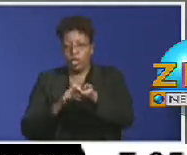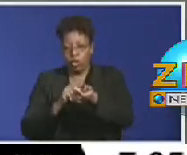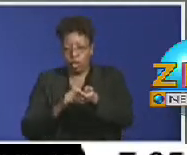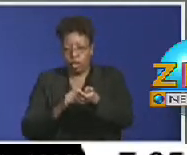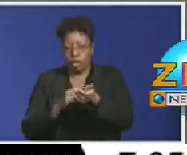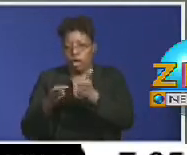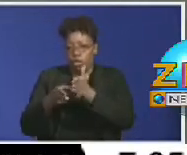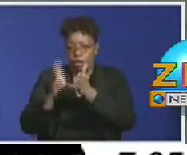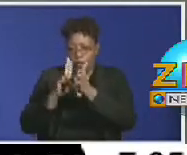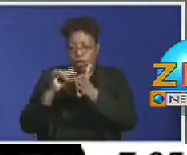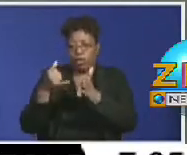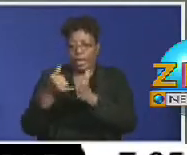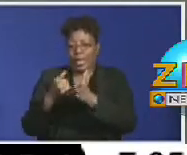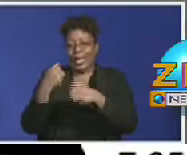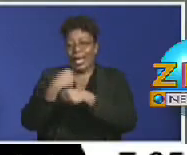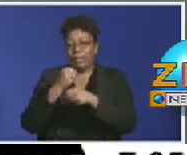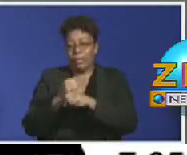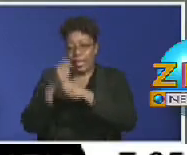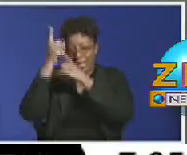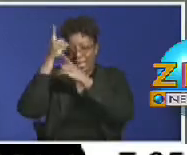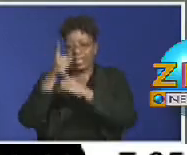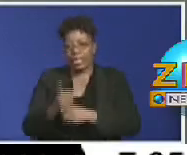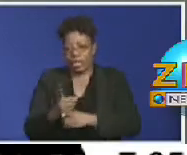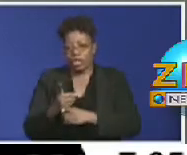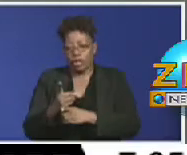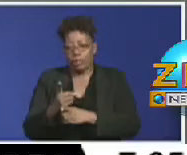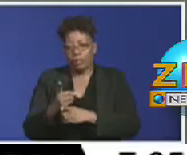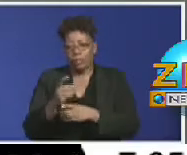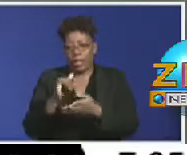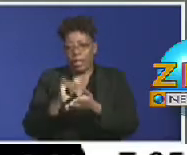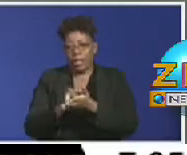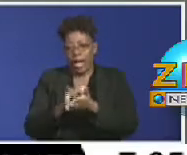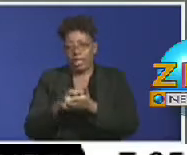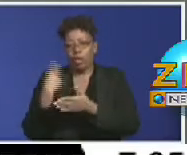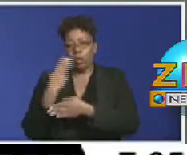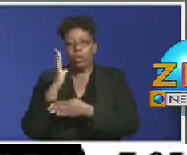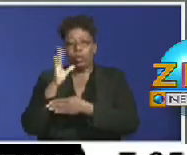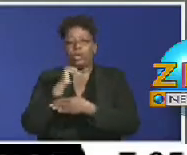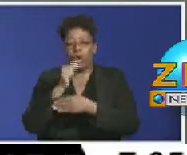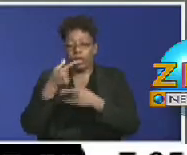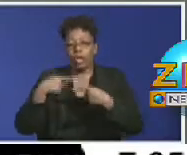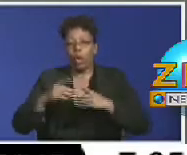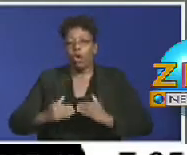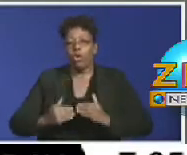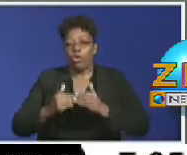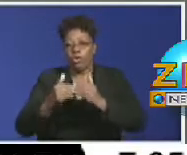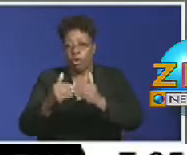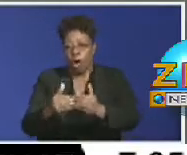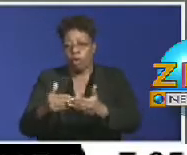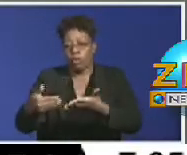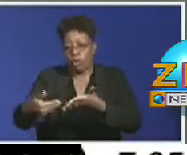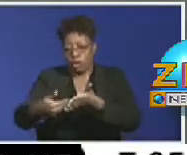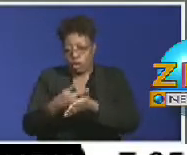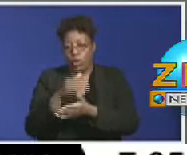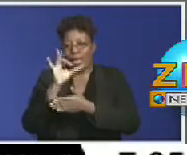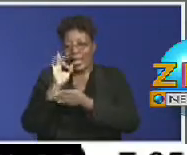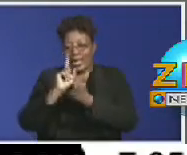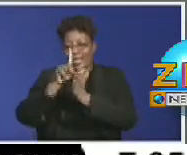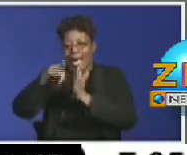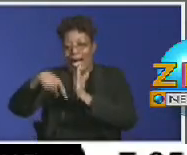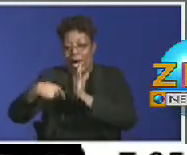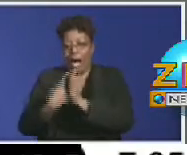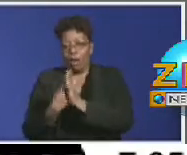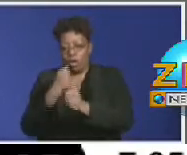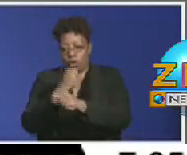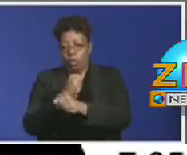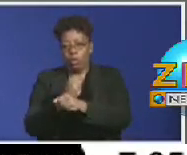reviewed it, and we've made a decision that for the time being that we will not move forward with this new 8-hour shift